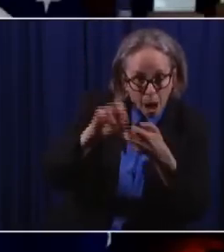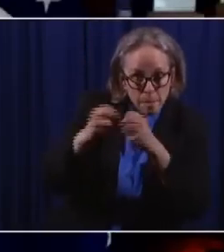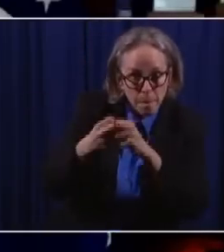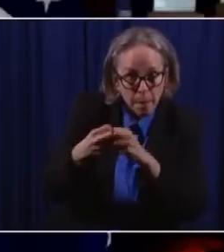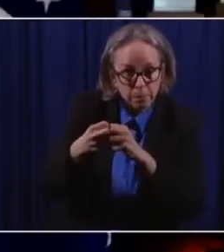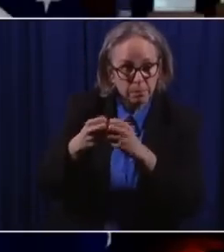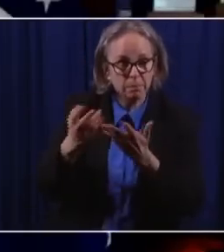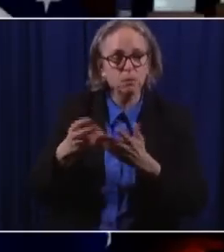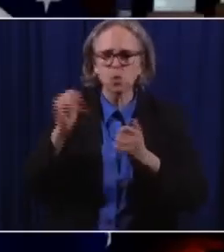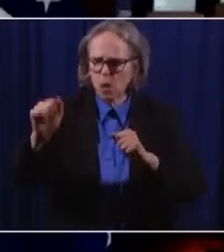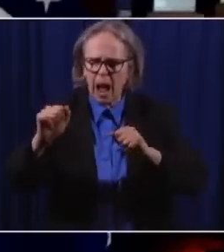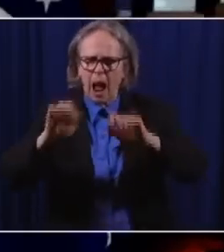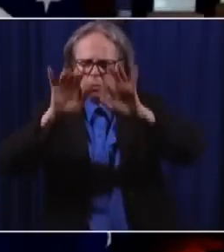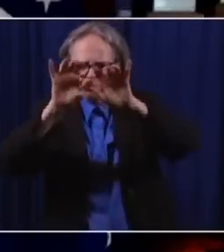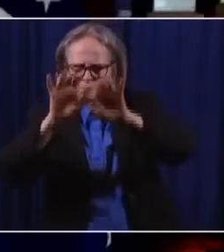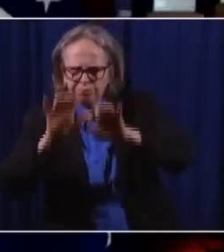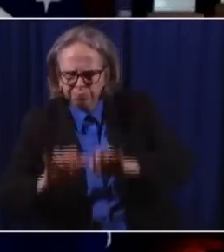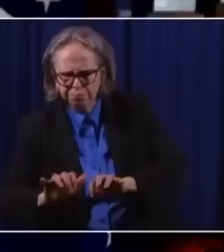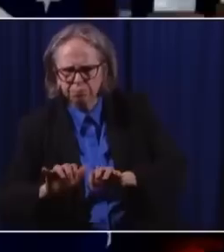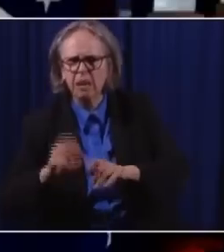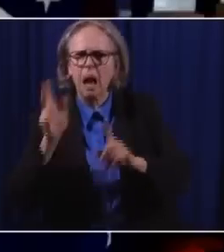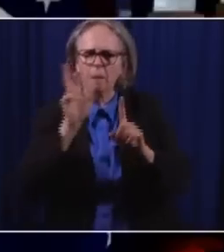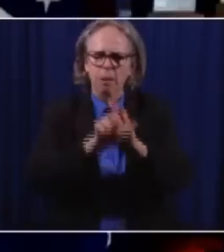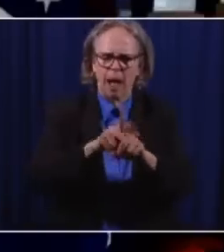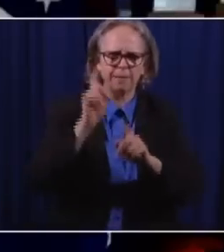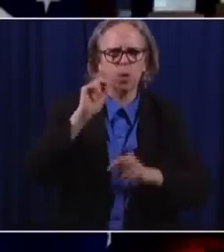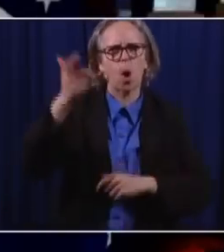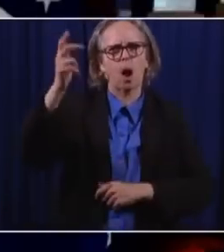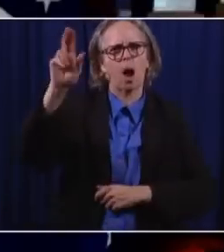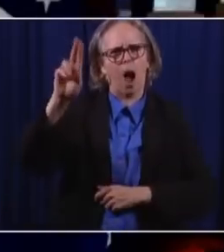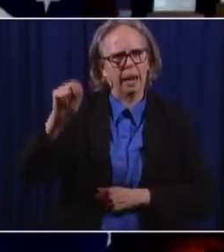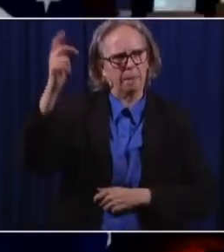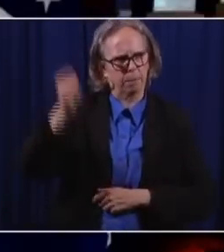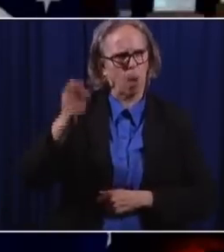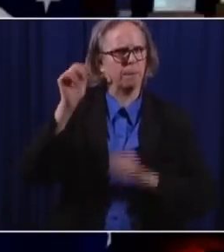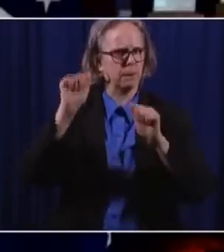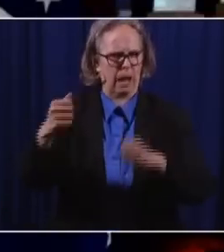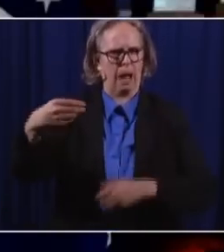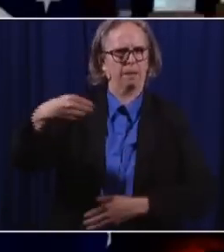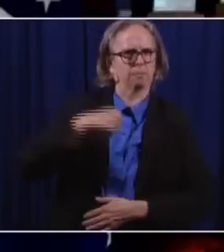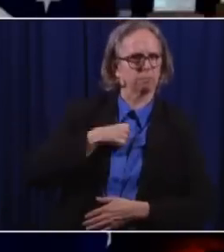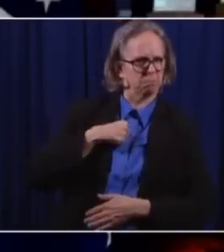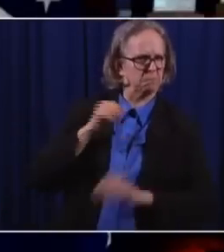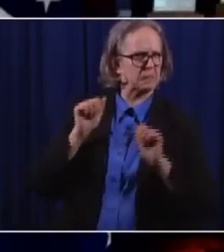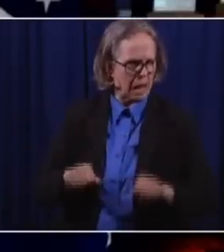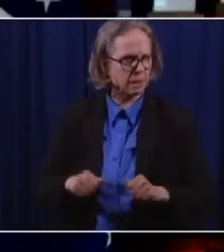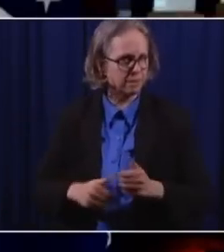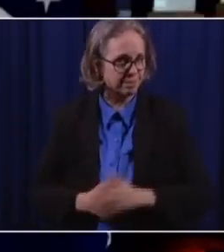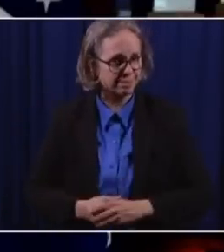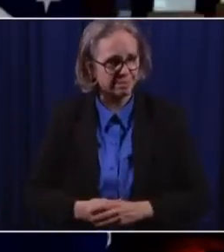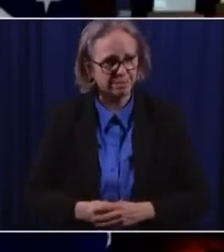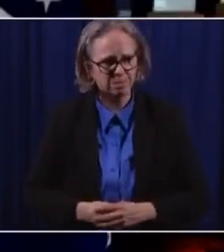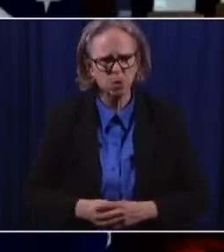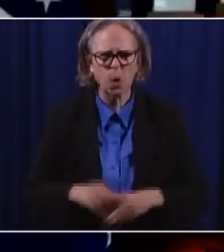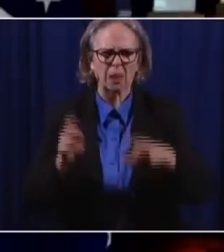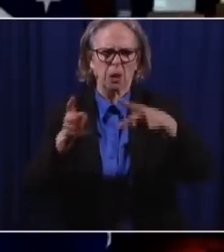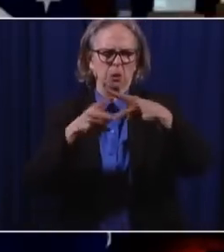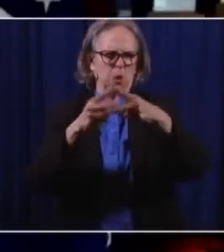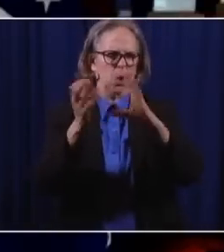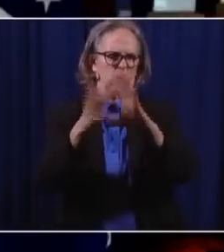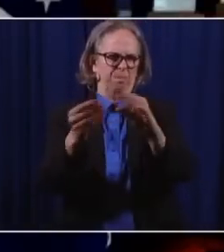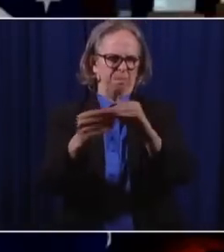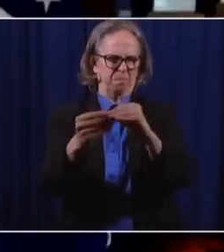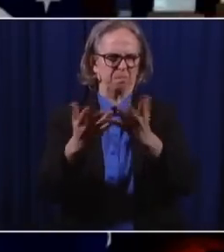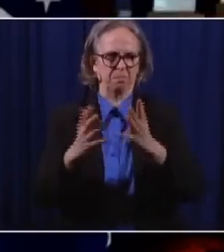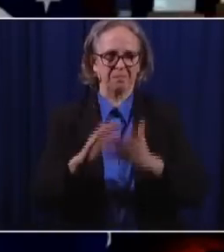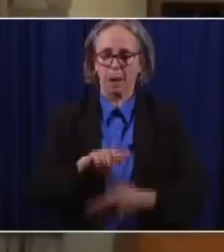you're eligible for unemployment compensation benefits, and we want to make sure that you have access to those. So, Governor, a couple quick updates there, and we can turn it